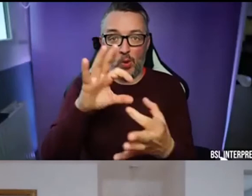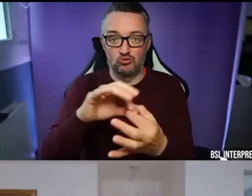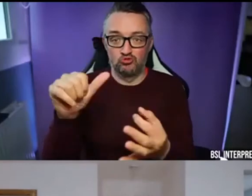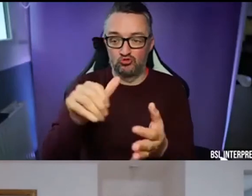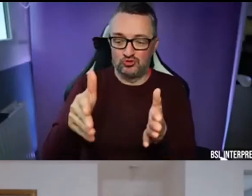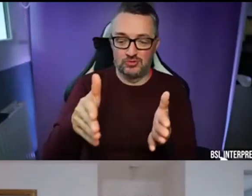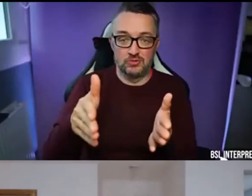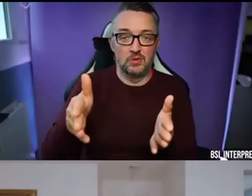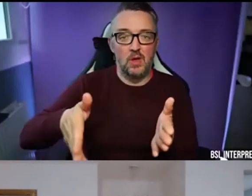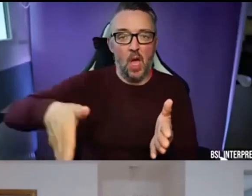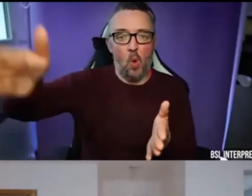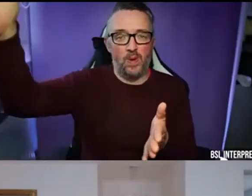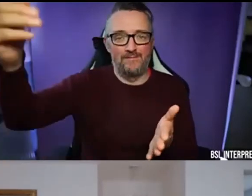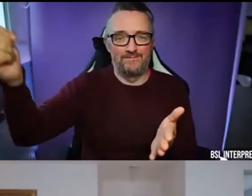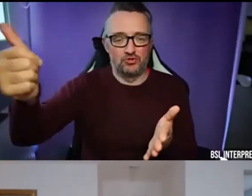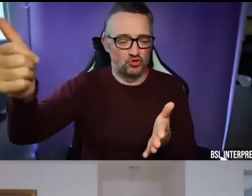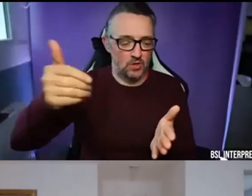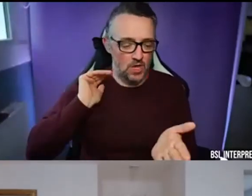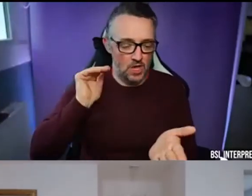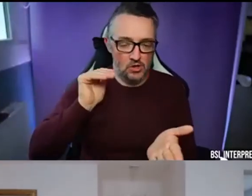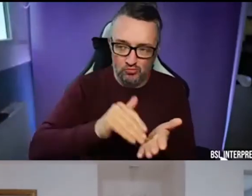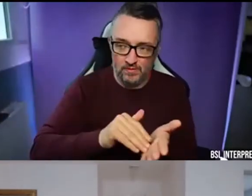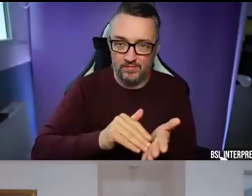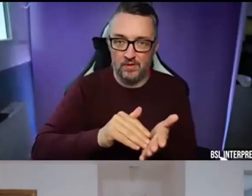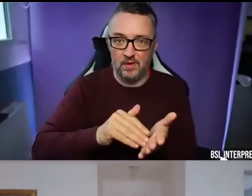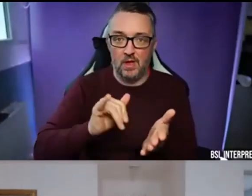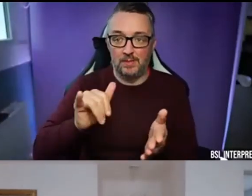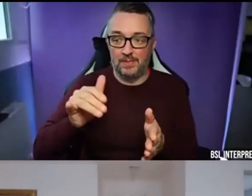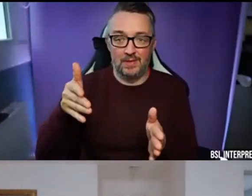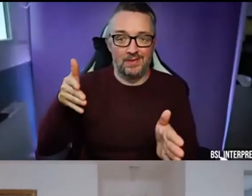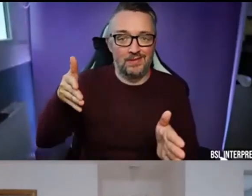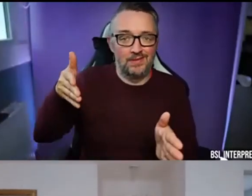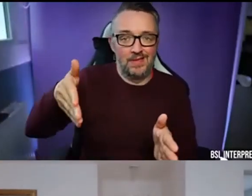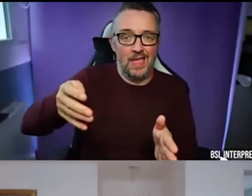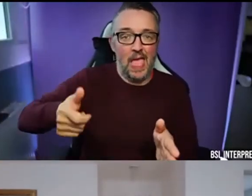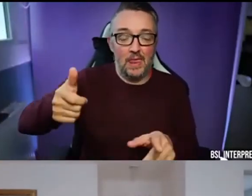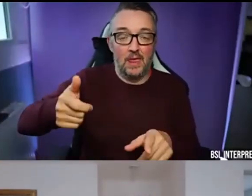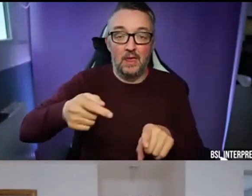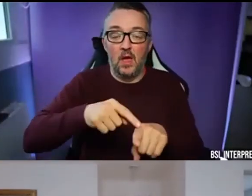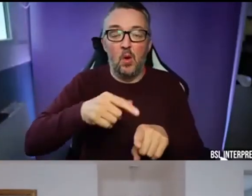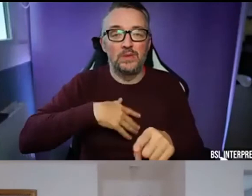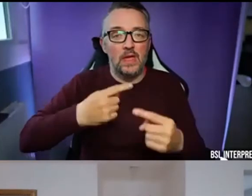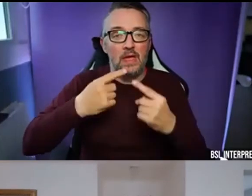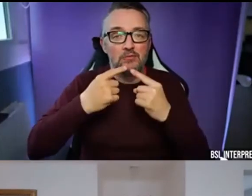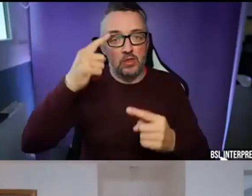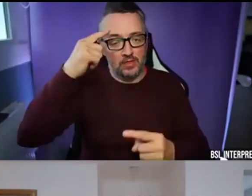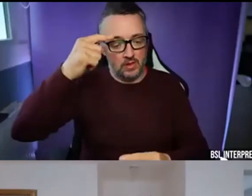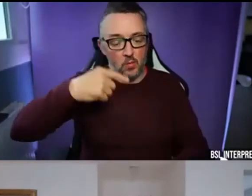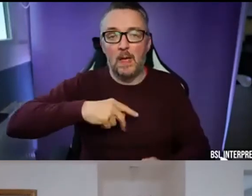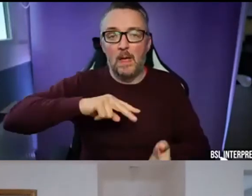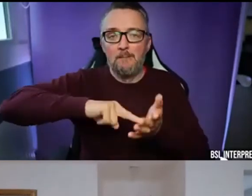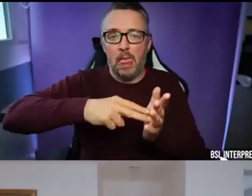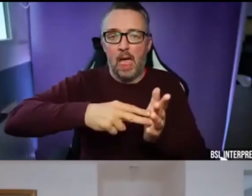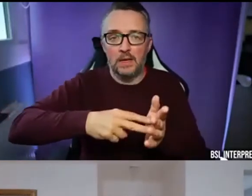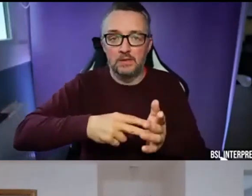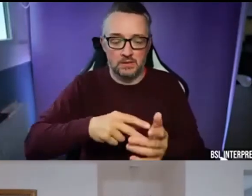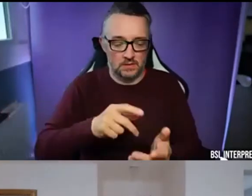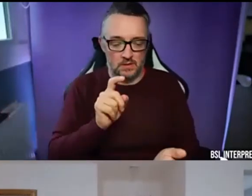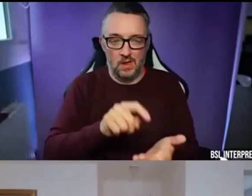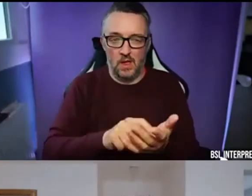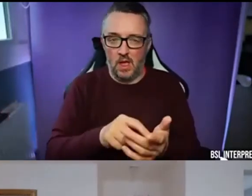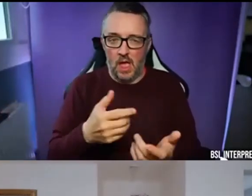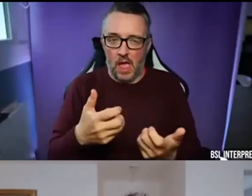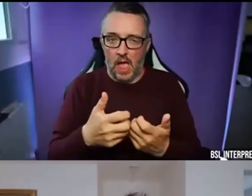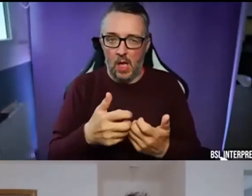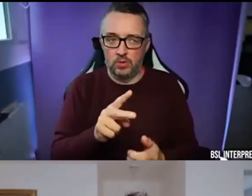maybe already left, or your connection has perhaps arrived early, can you get information to be able to change your journey on the fly to ensure that you